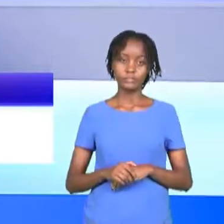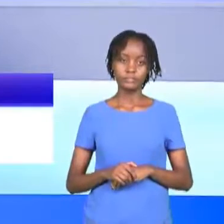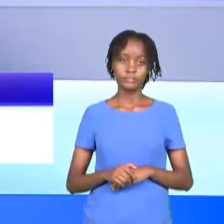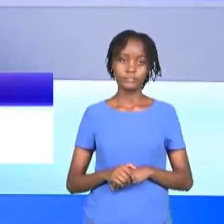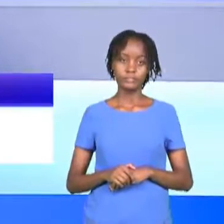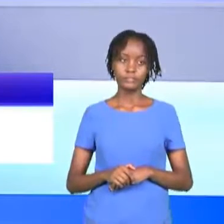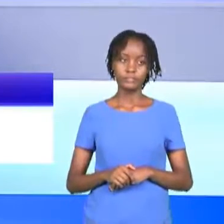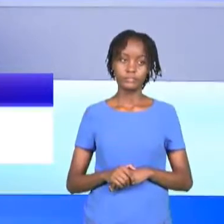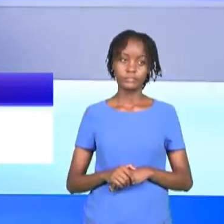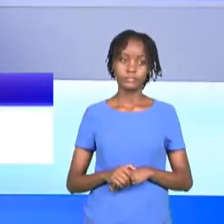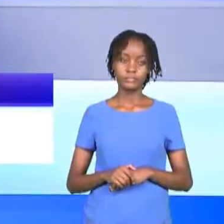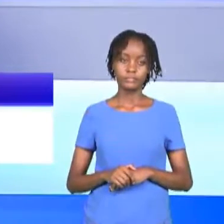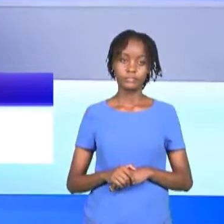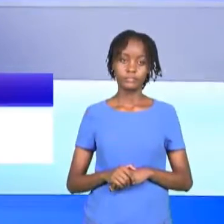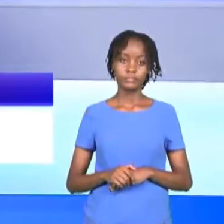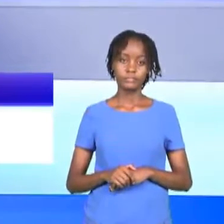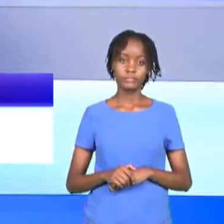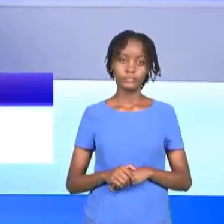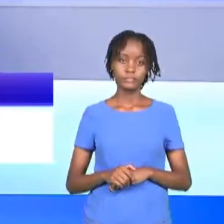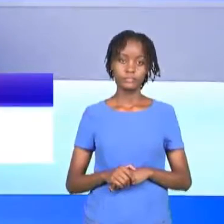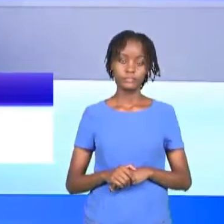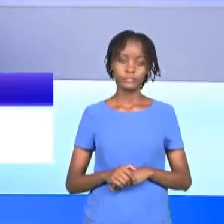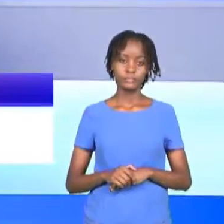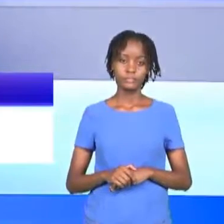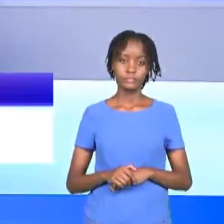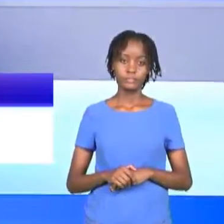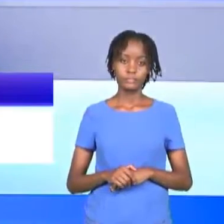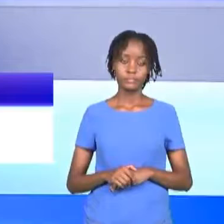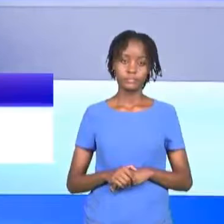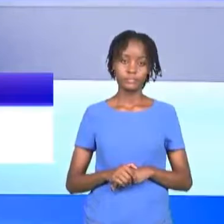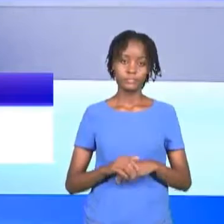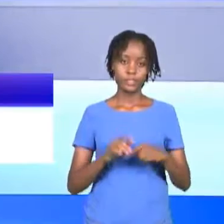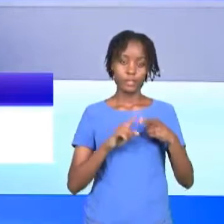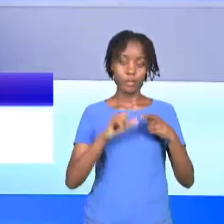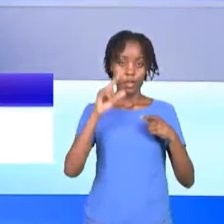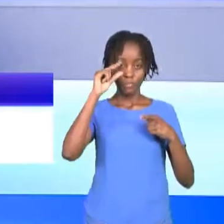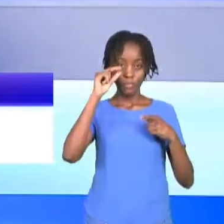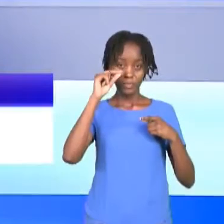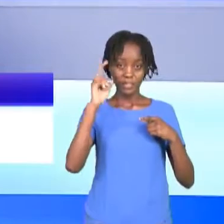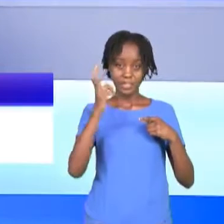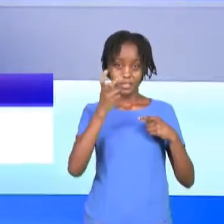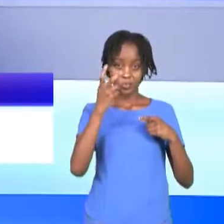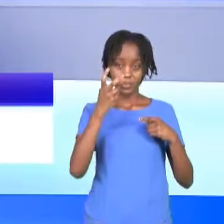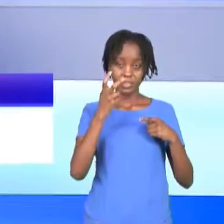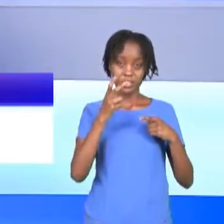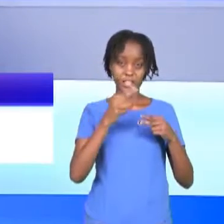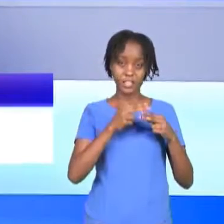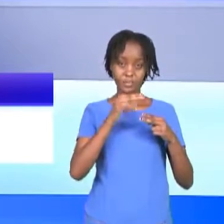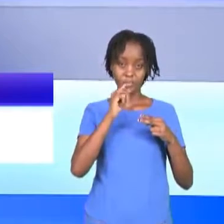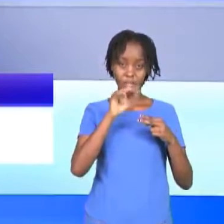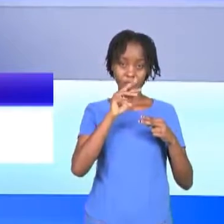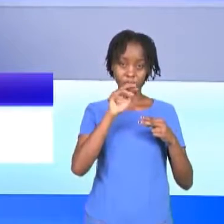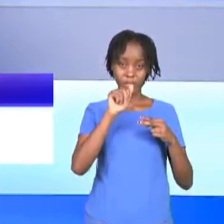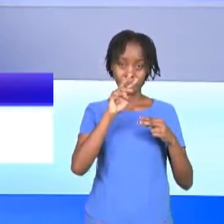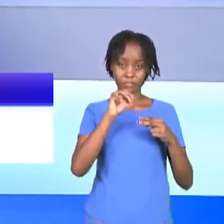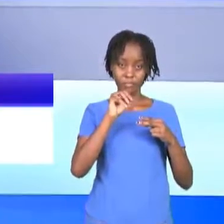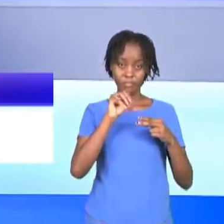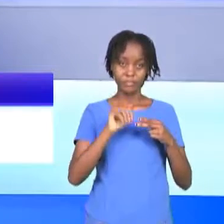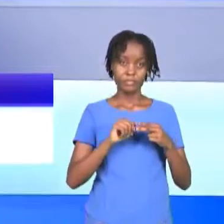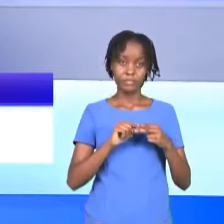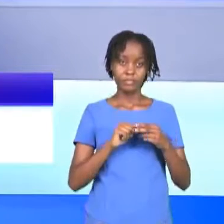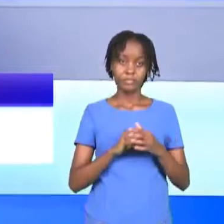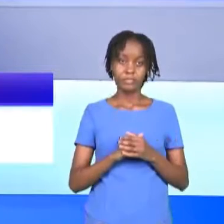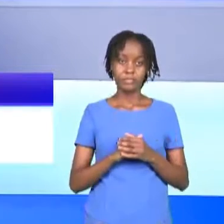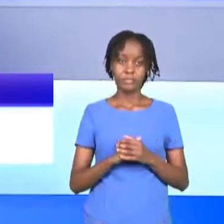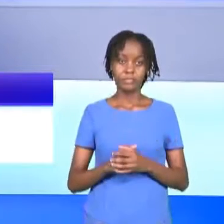in. Iman James is saying, Mombasa, we are tuned in. Thank you so very much. That is Iman James. Keep talking to me. They're reading some